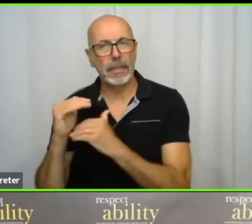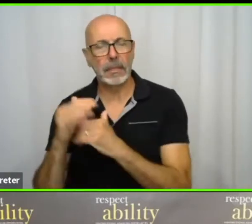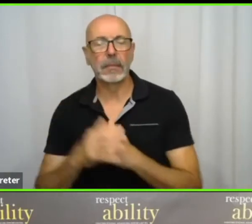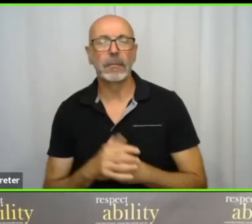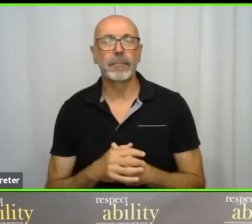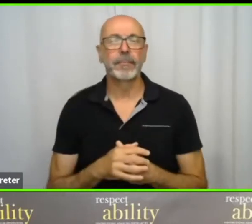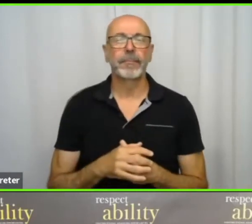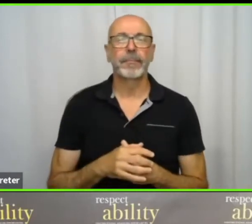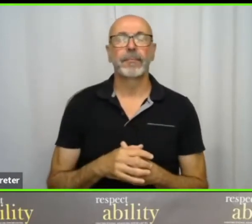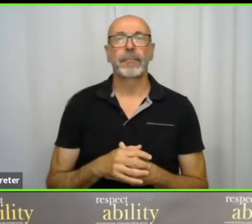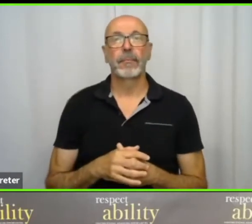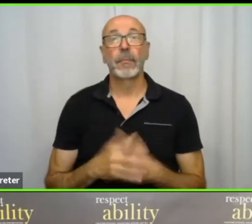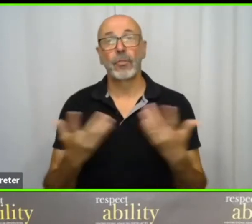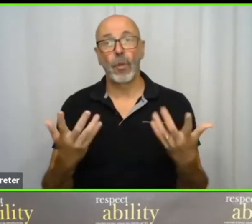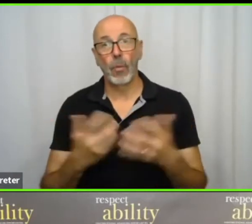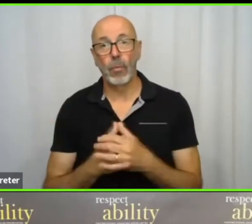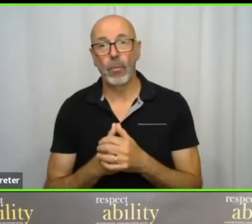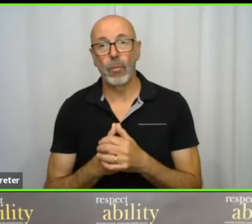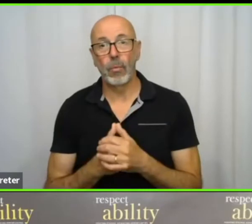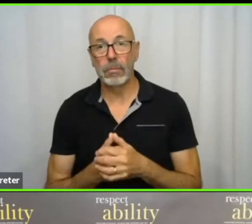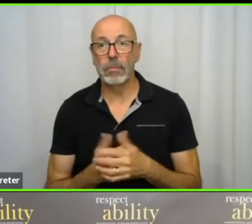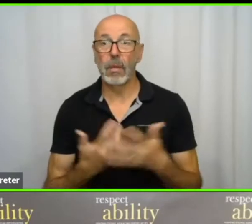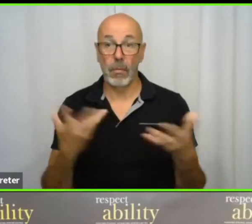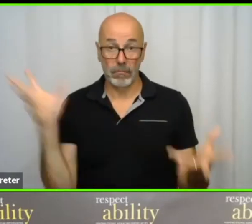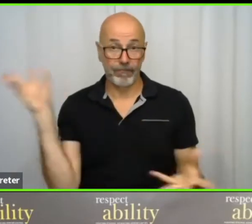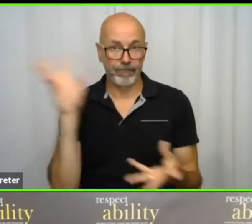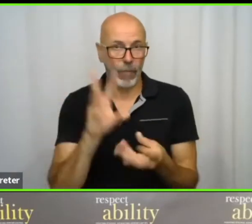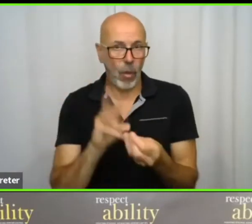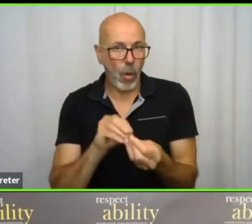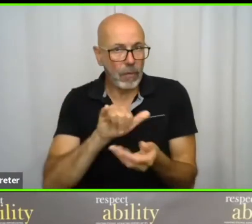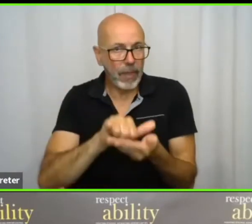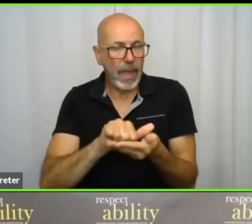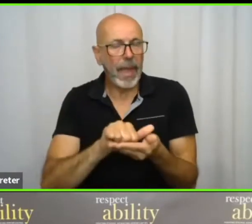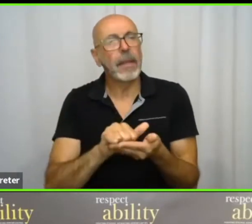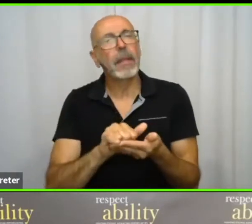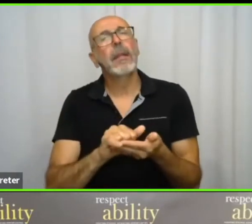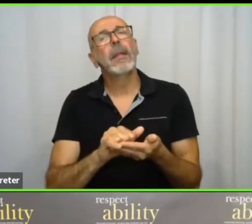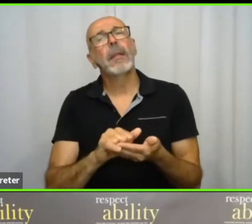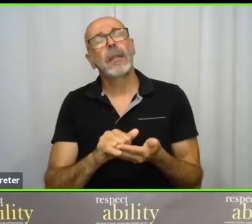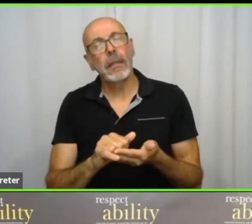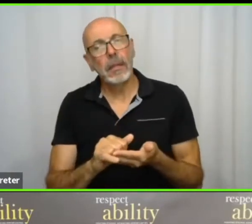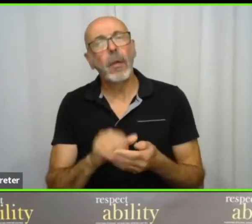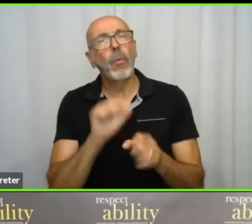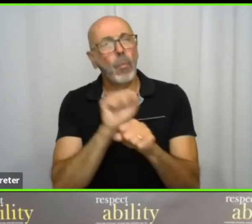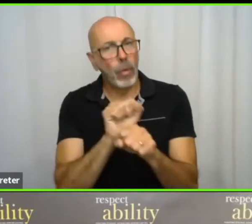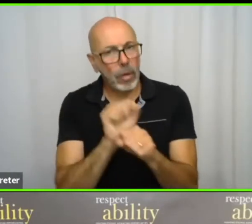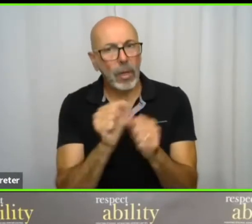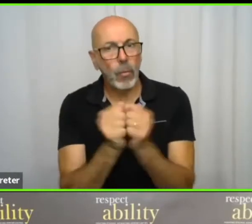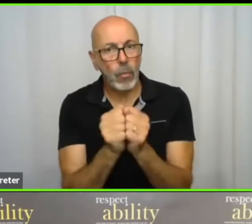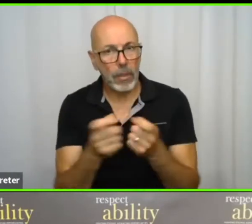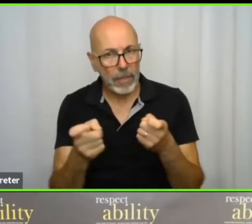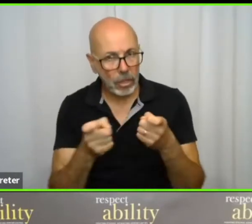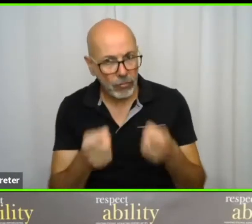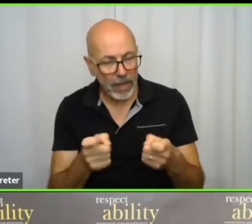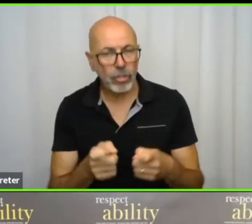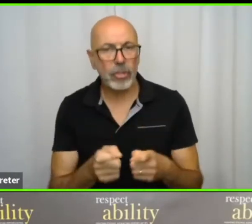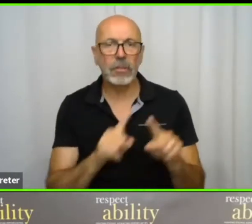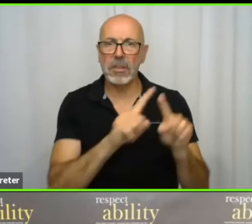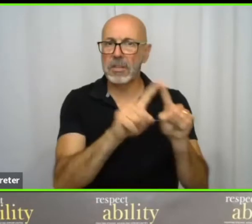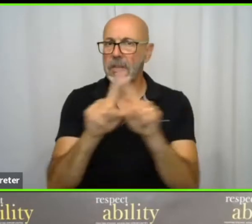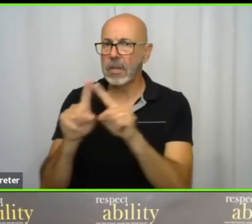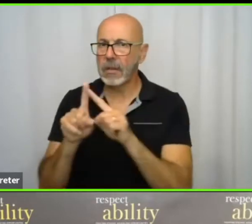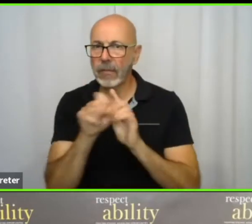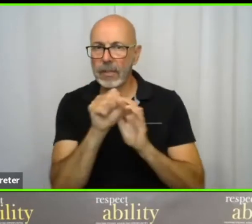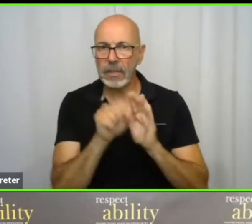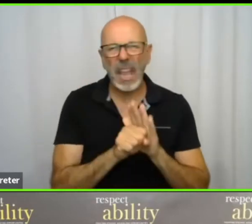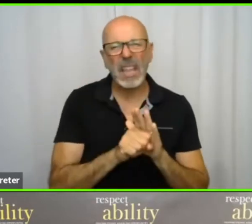limits. So with that being said, being able to either work with administrations within the different states based on